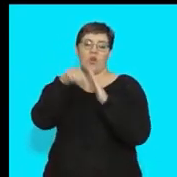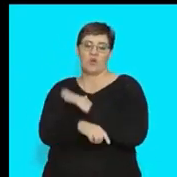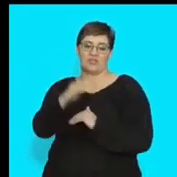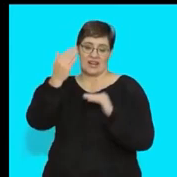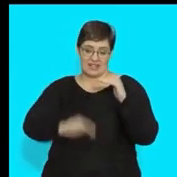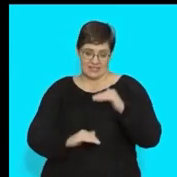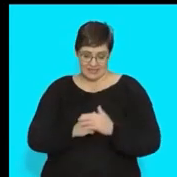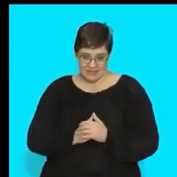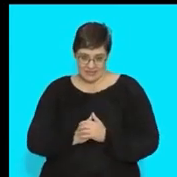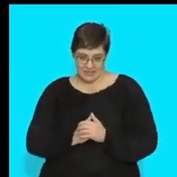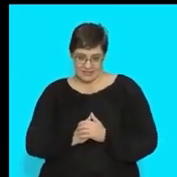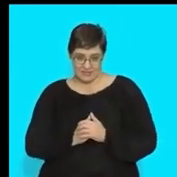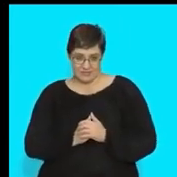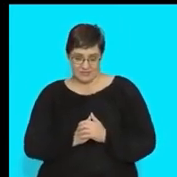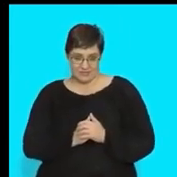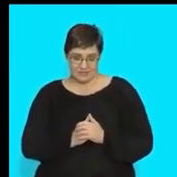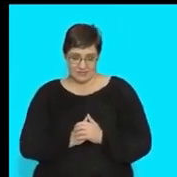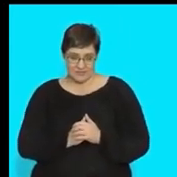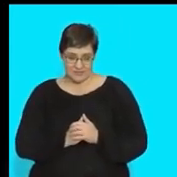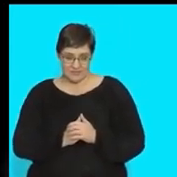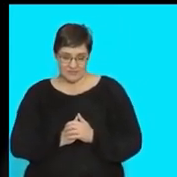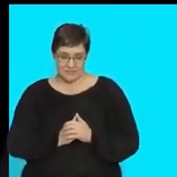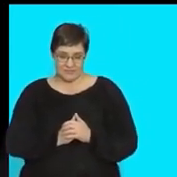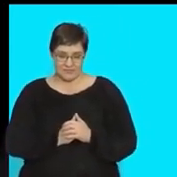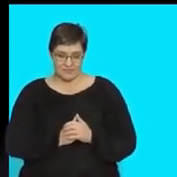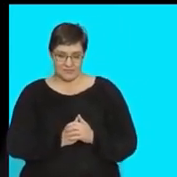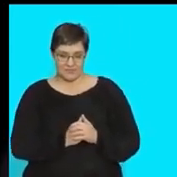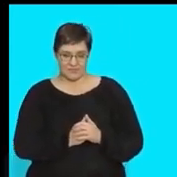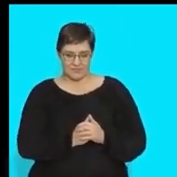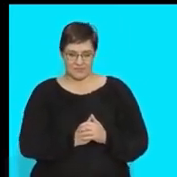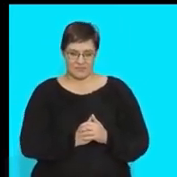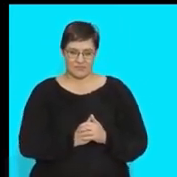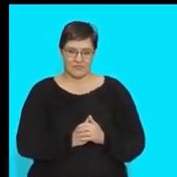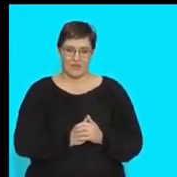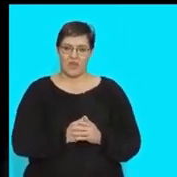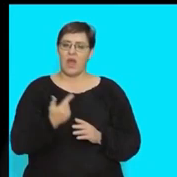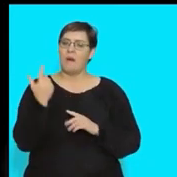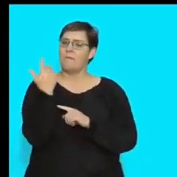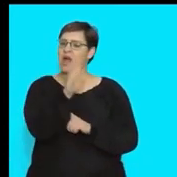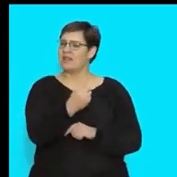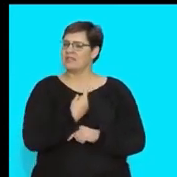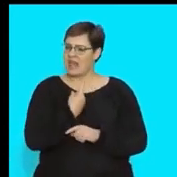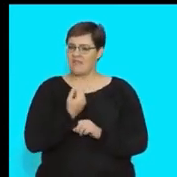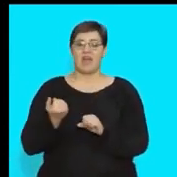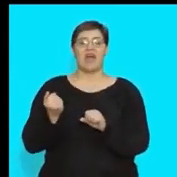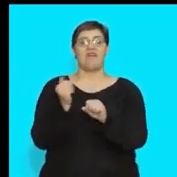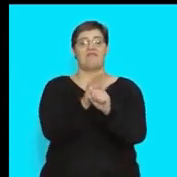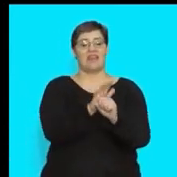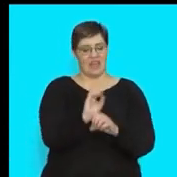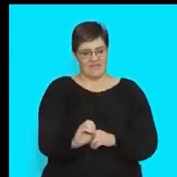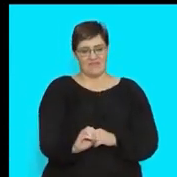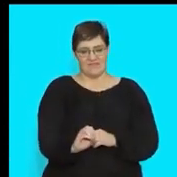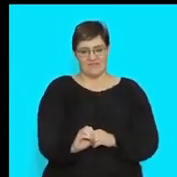decrease transpiration. All right. So, guys, the plant itself can have an effect on